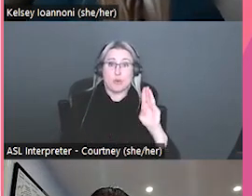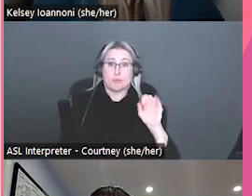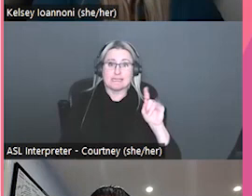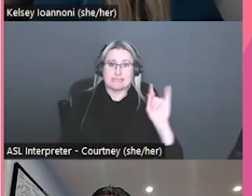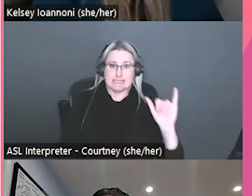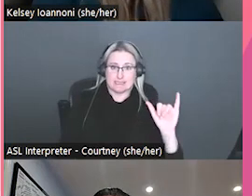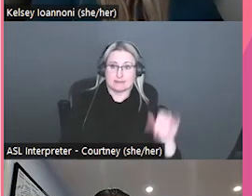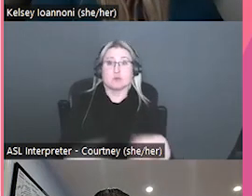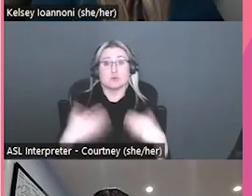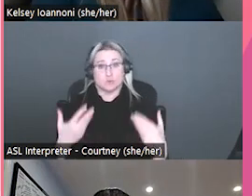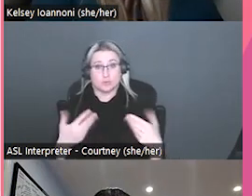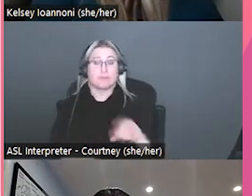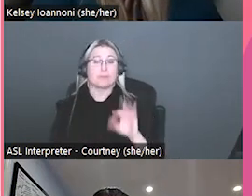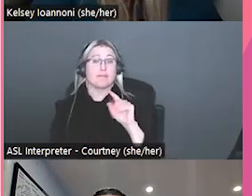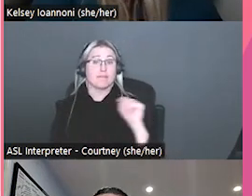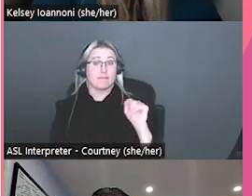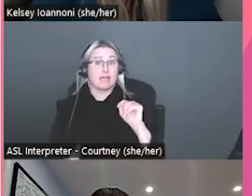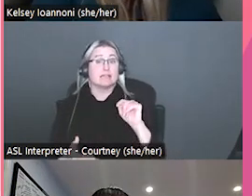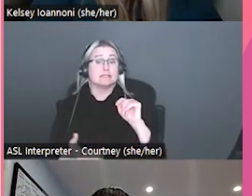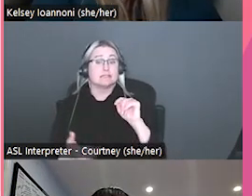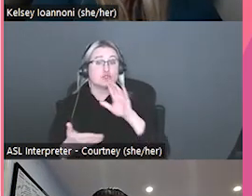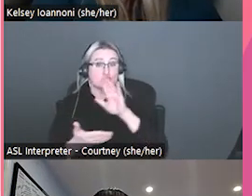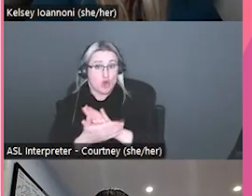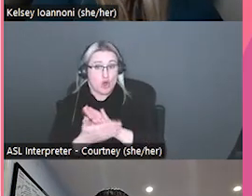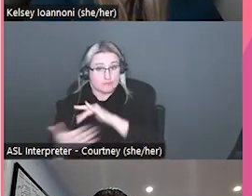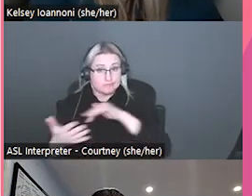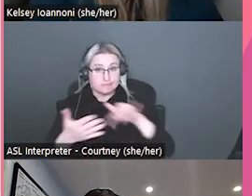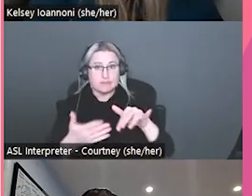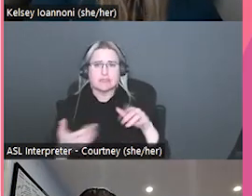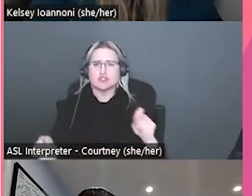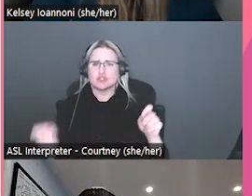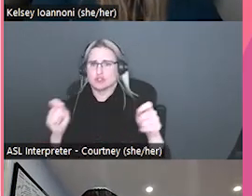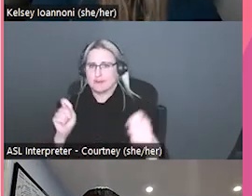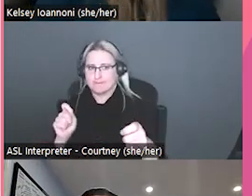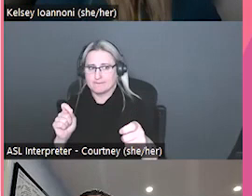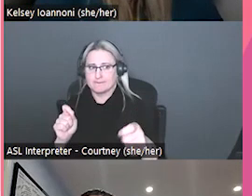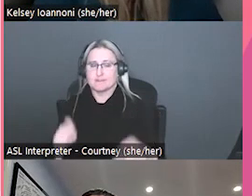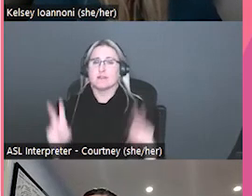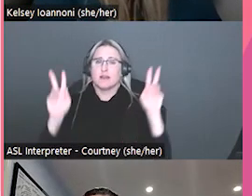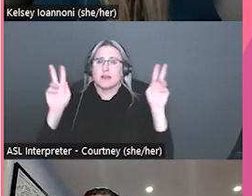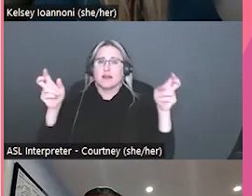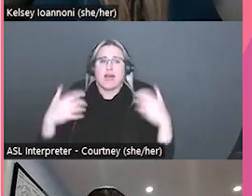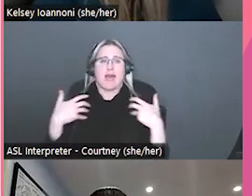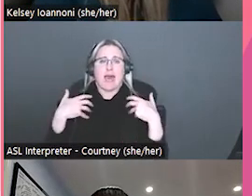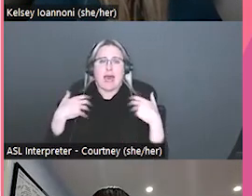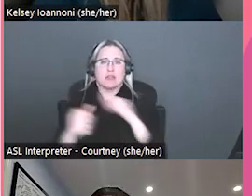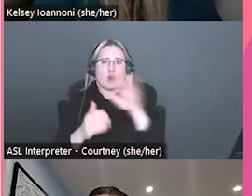City scholarship, then, there has been this shift towards a health at every size paradigm for a more ethical